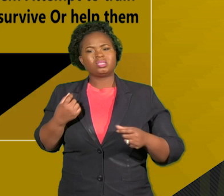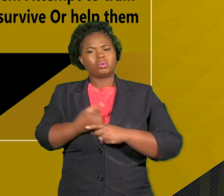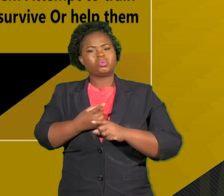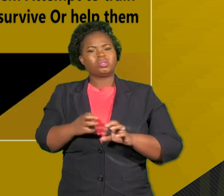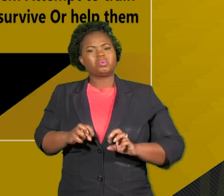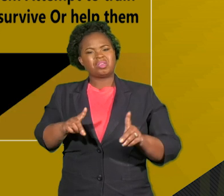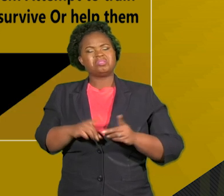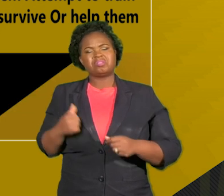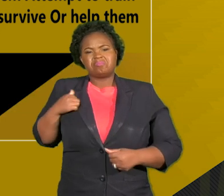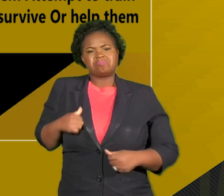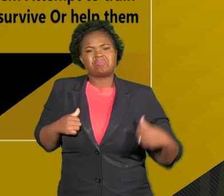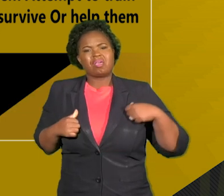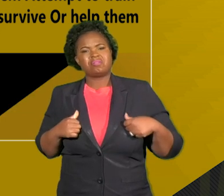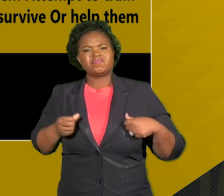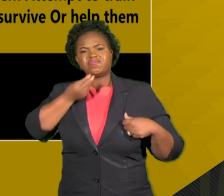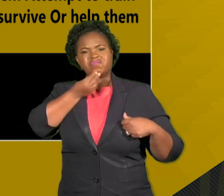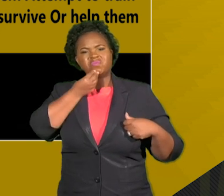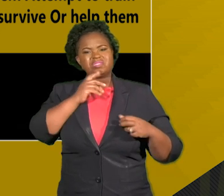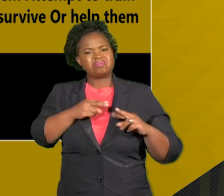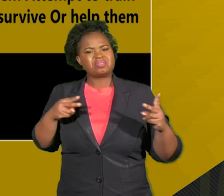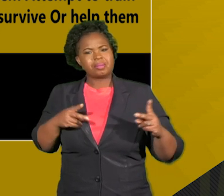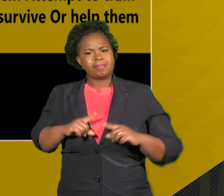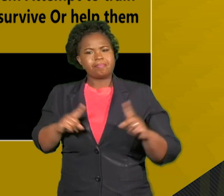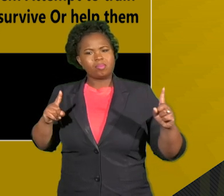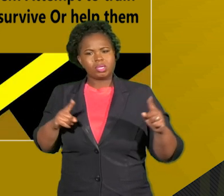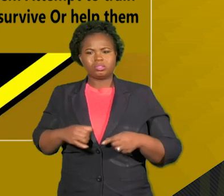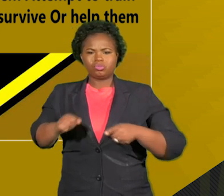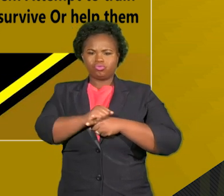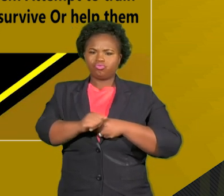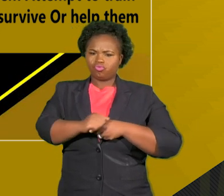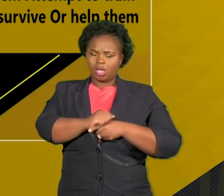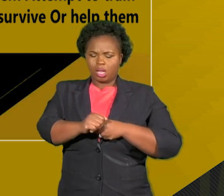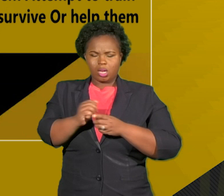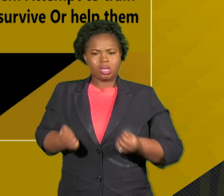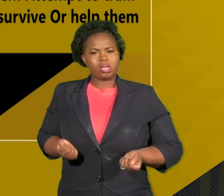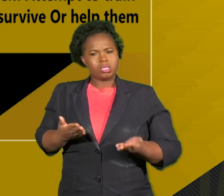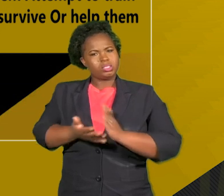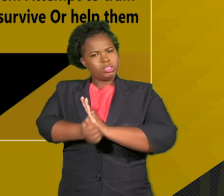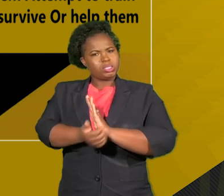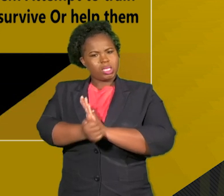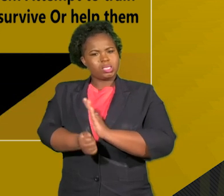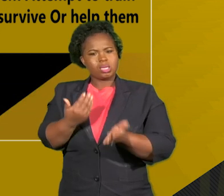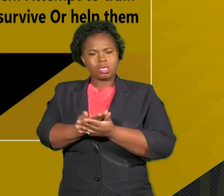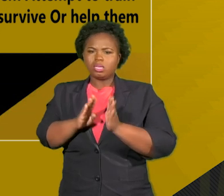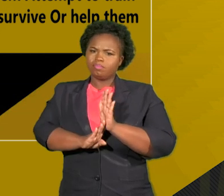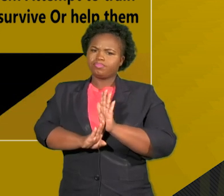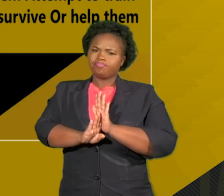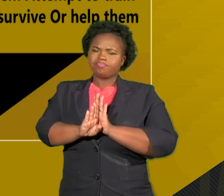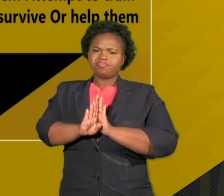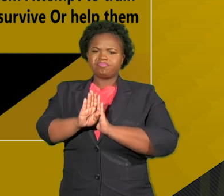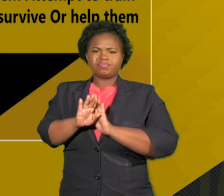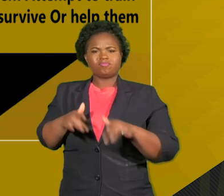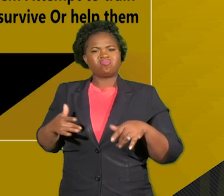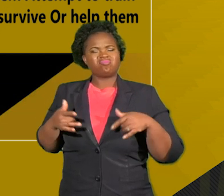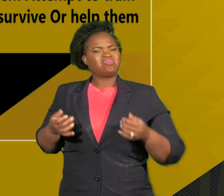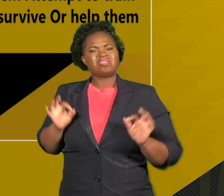and etc., but I have never seen them attempt to train orphans to have skills that make them get out and